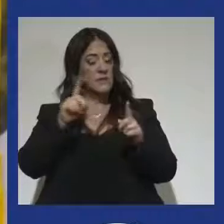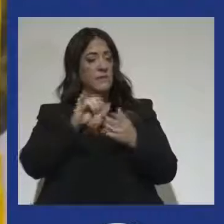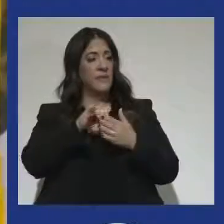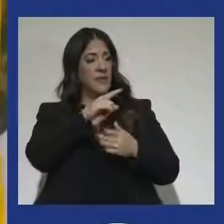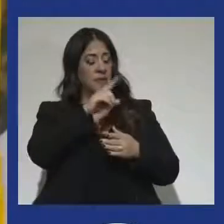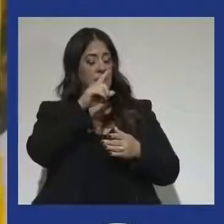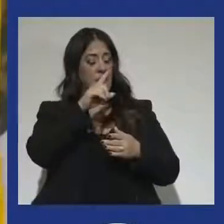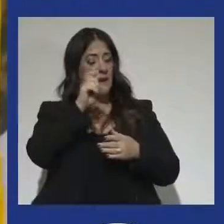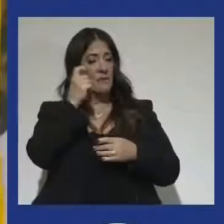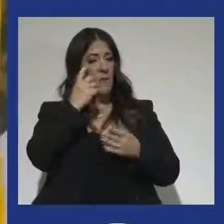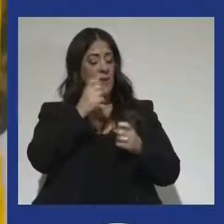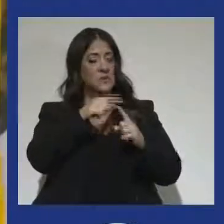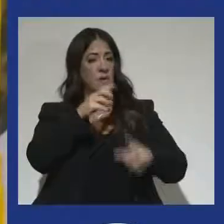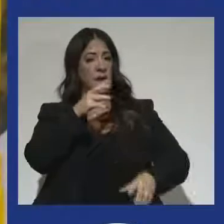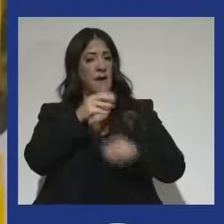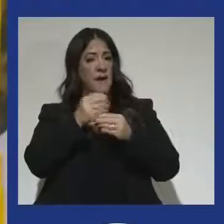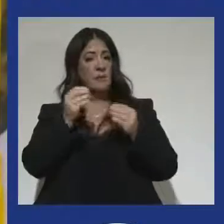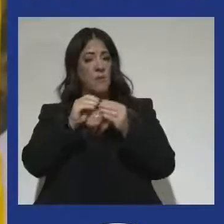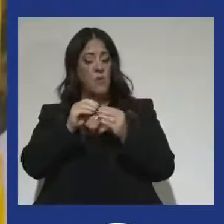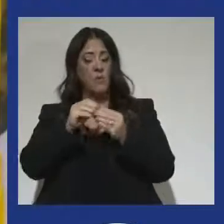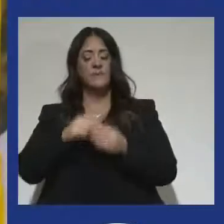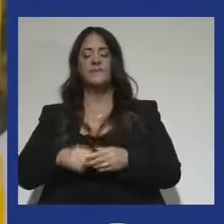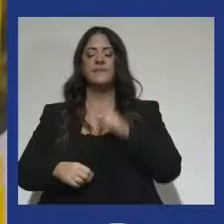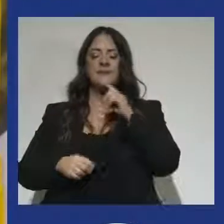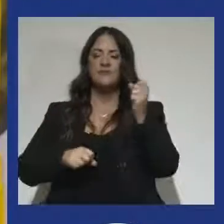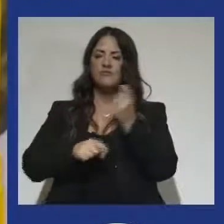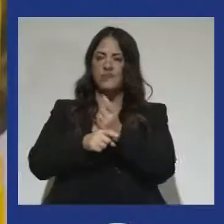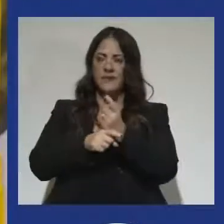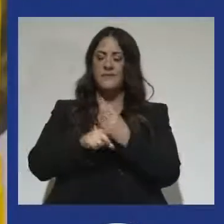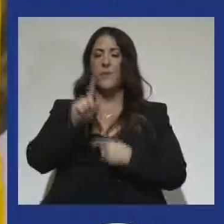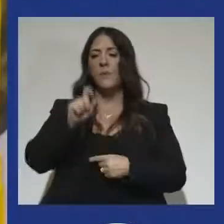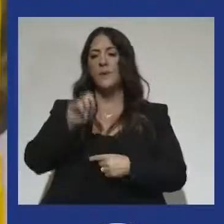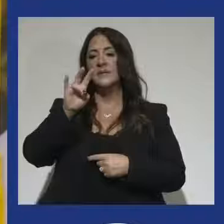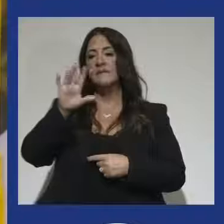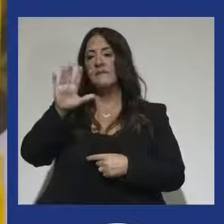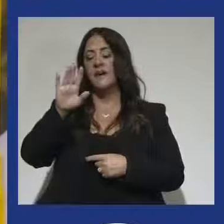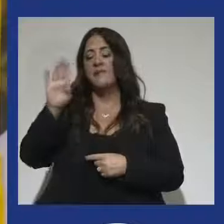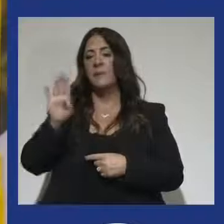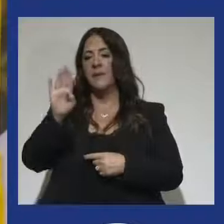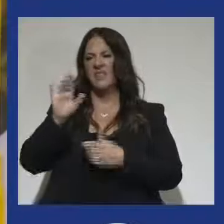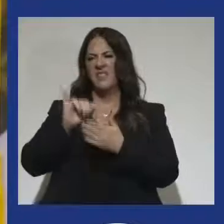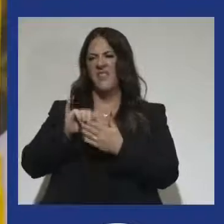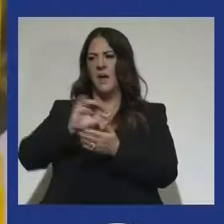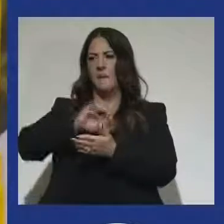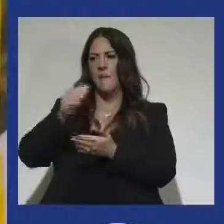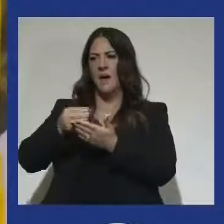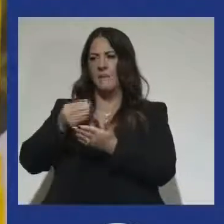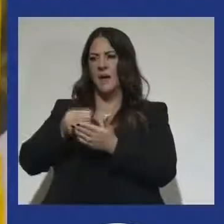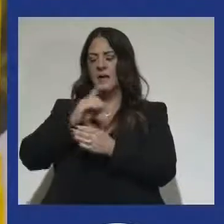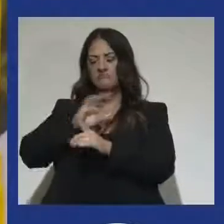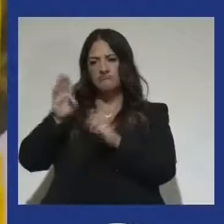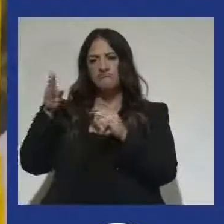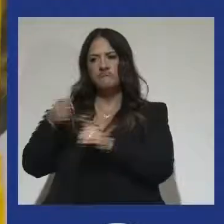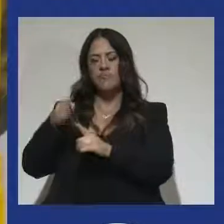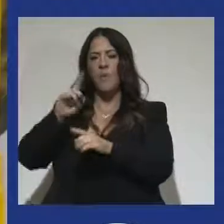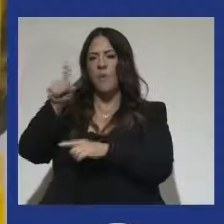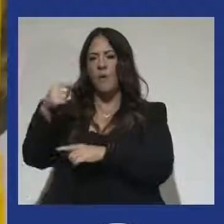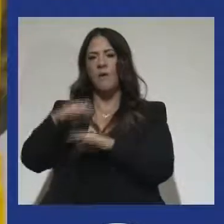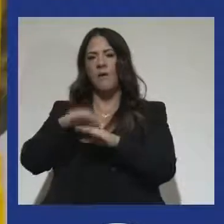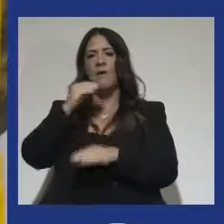on them. Yes. So $1.75 billion is the resources that are dedicated directly to homelessness.